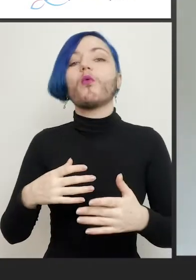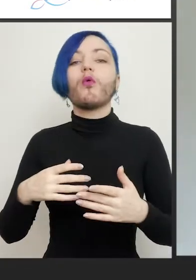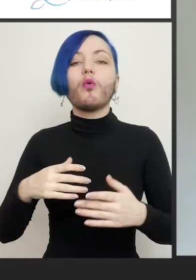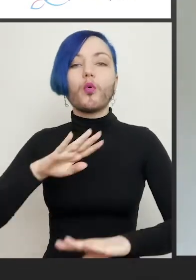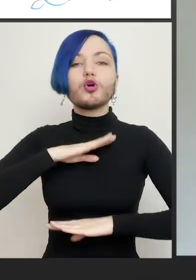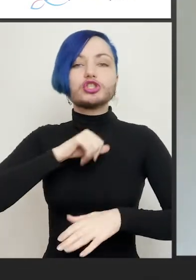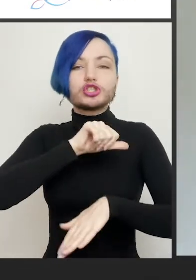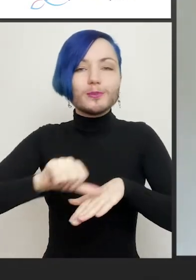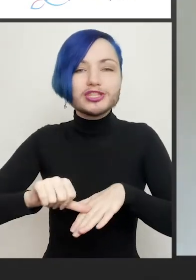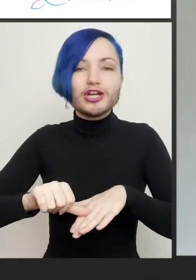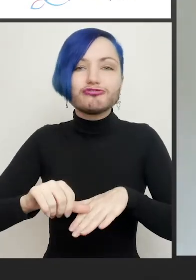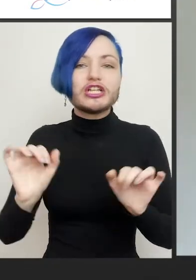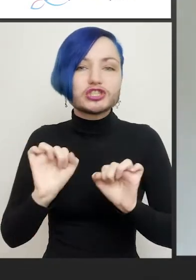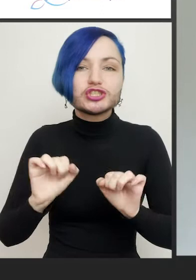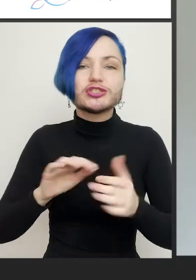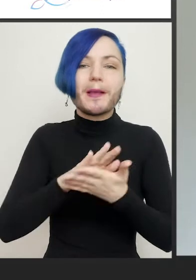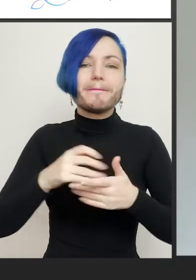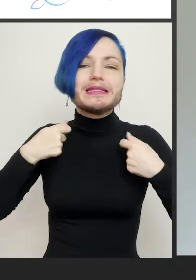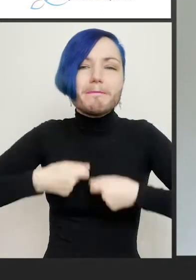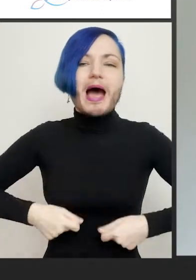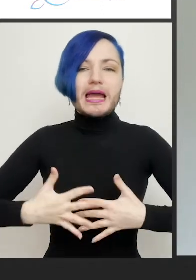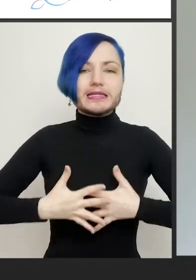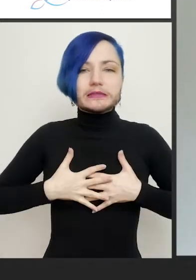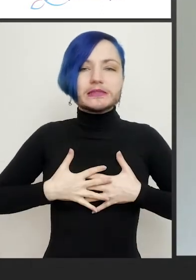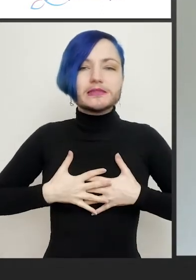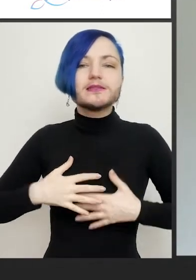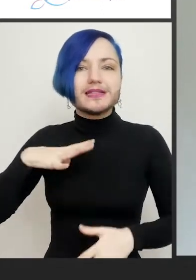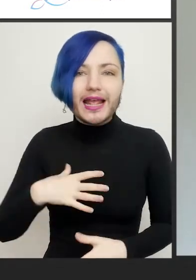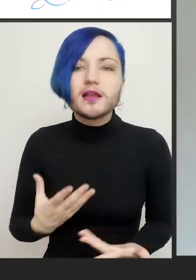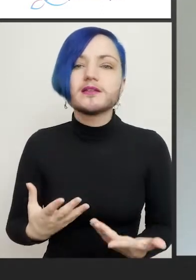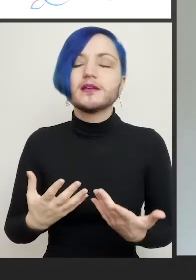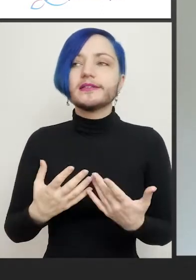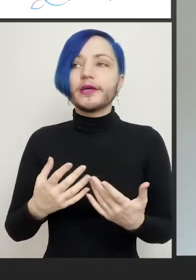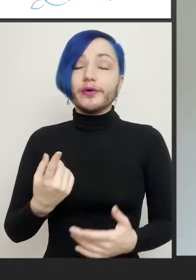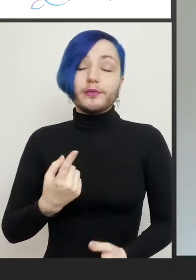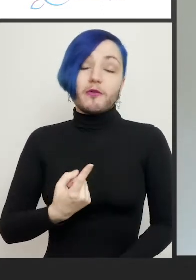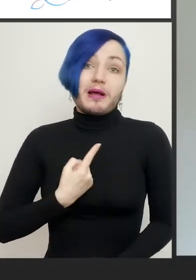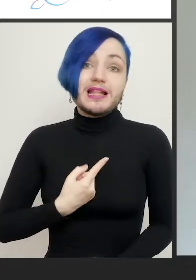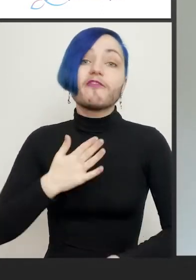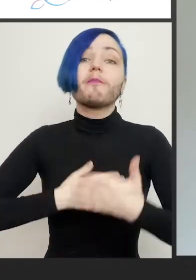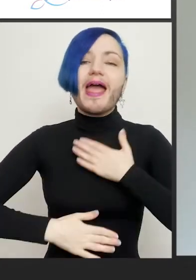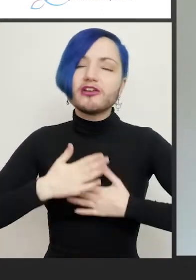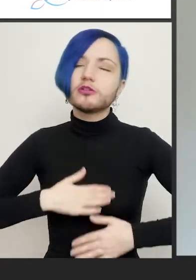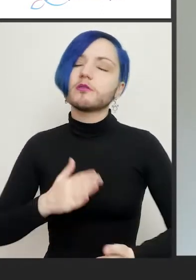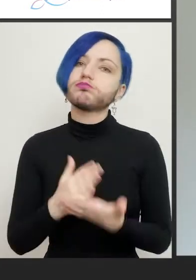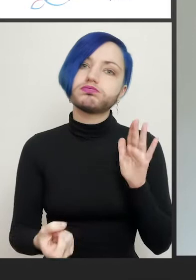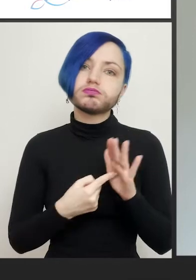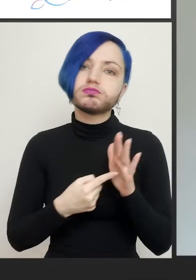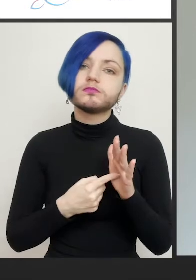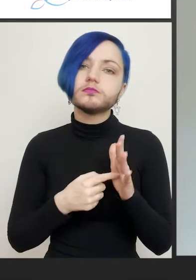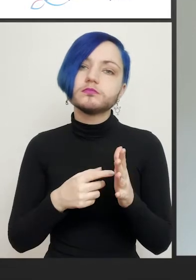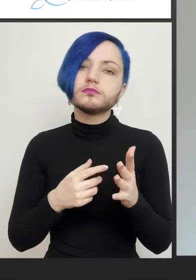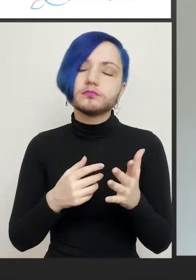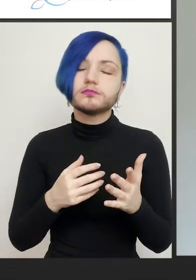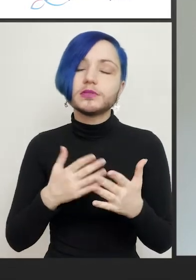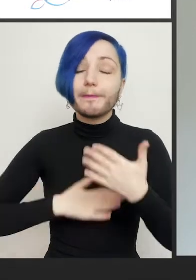things are difficult. And I think it's about having to embrace, I had to embrace patience, and recognize